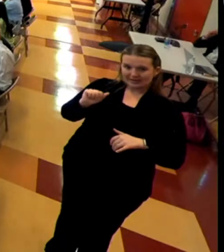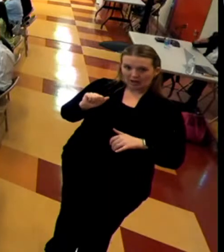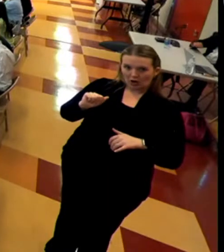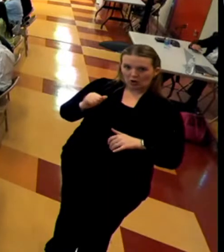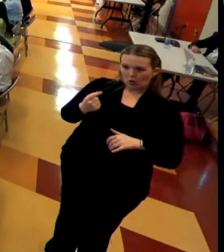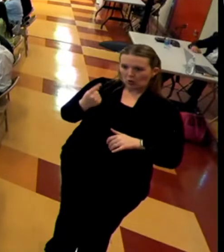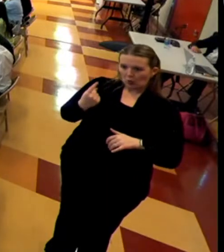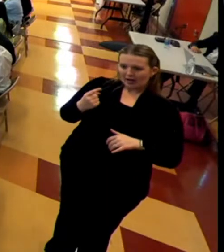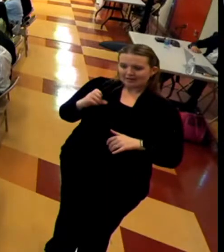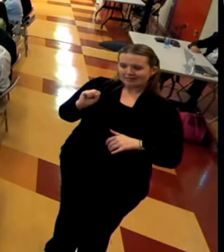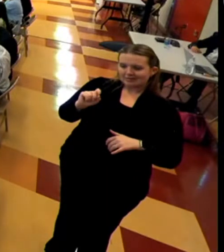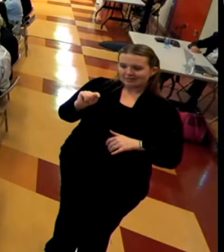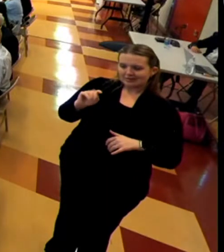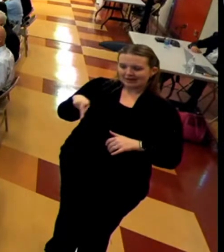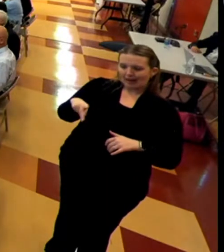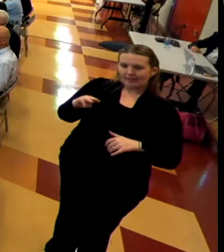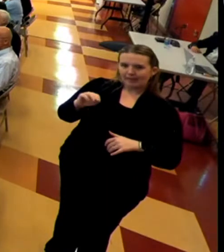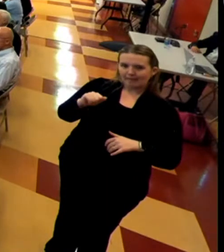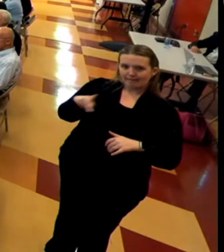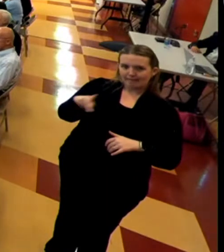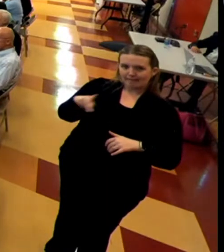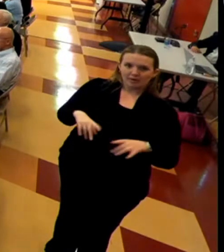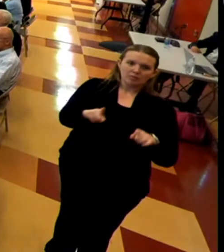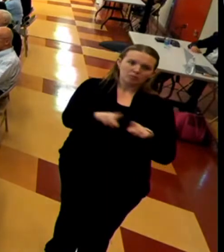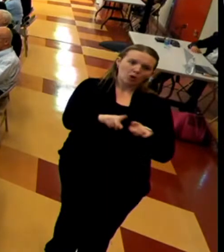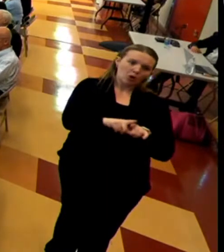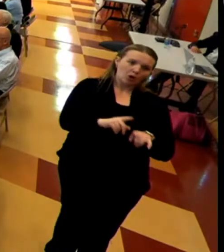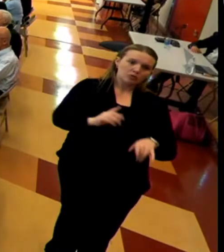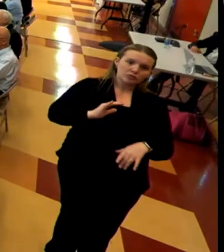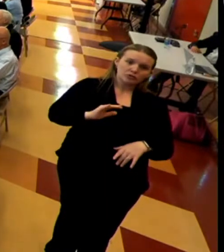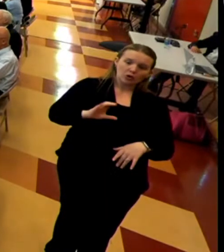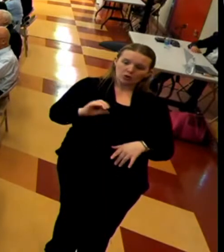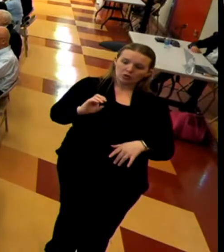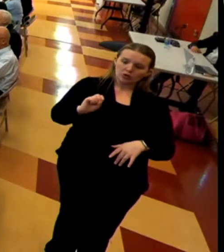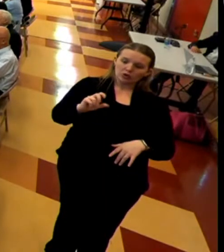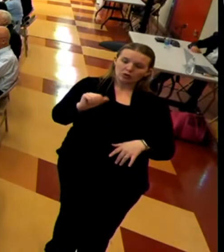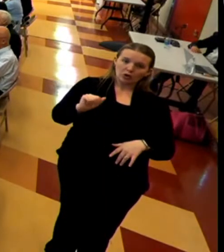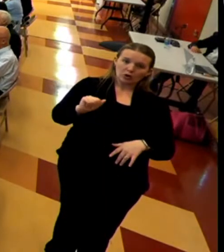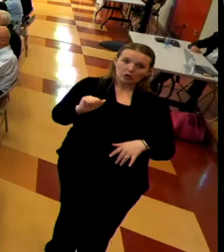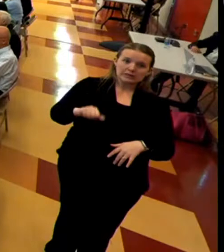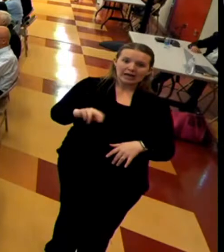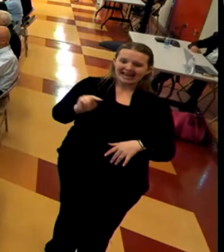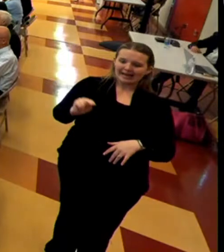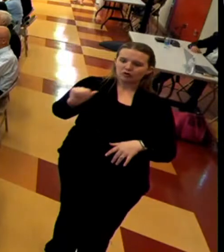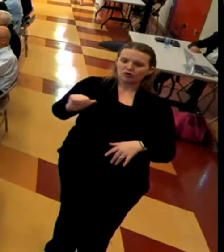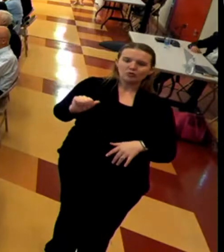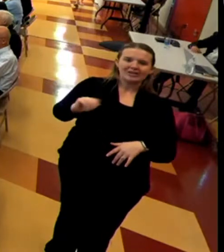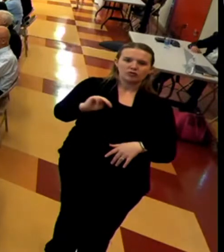of course the COSA Neighborhood Associations map. Thank you for your time.